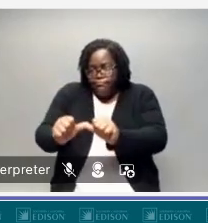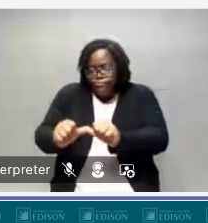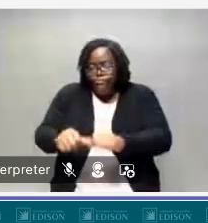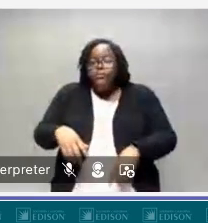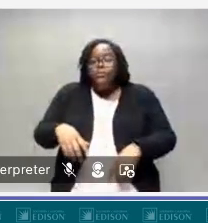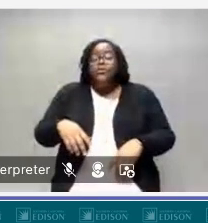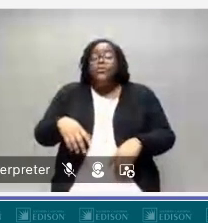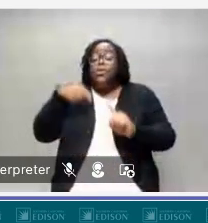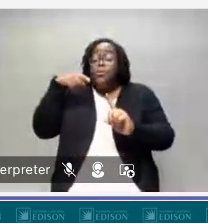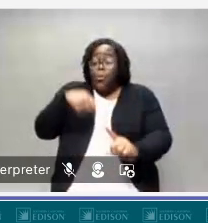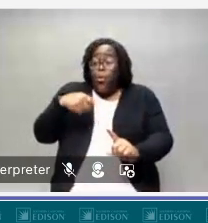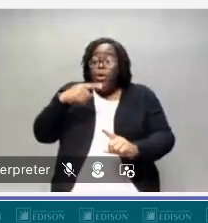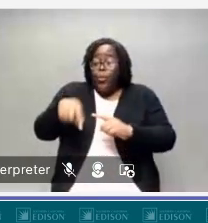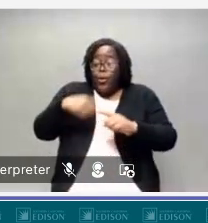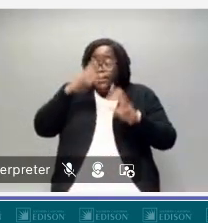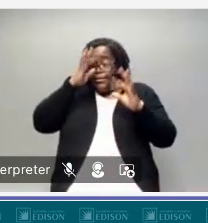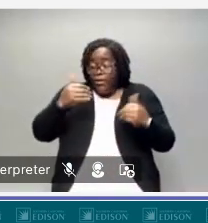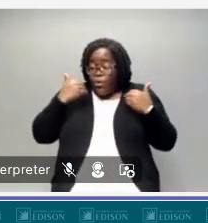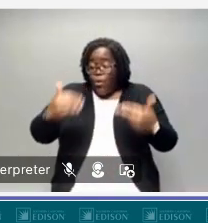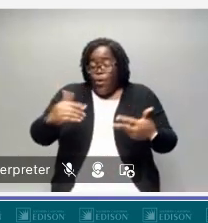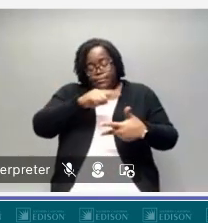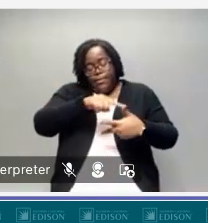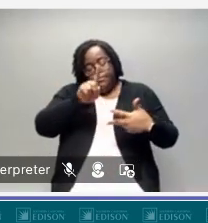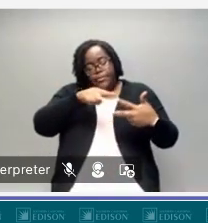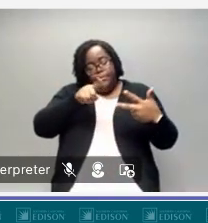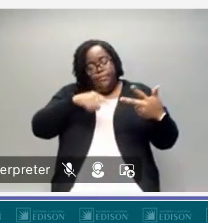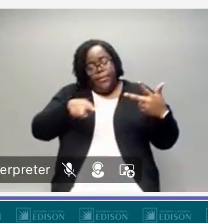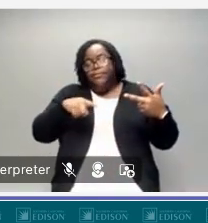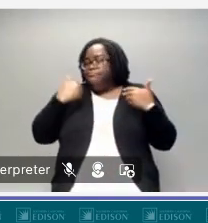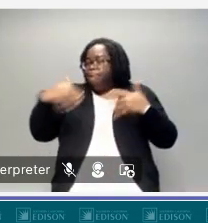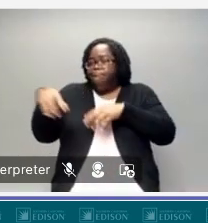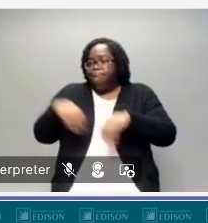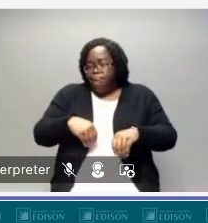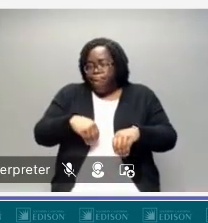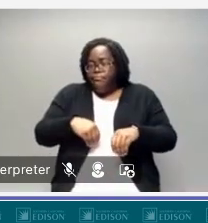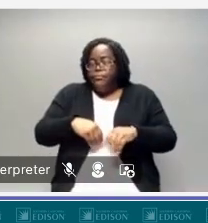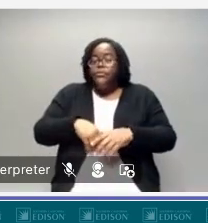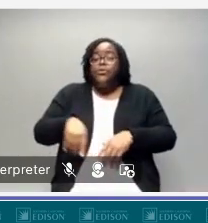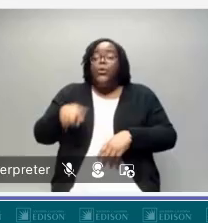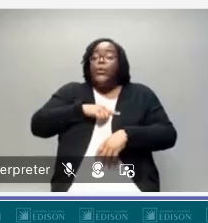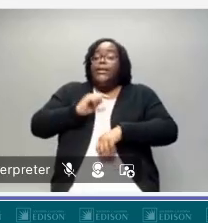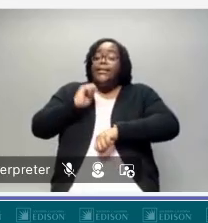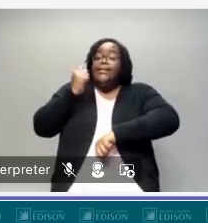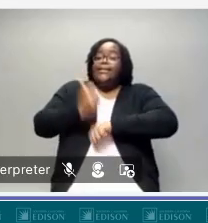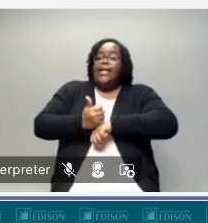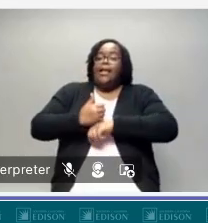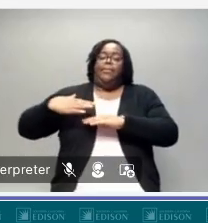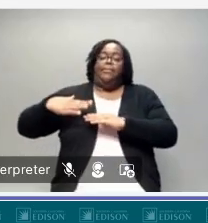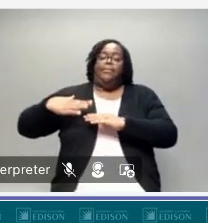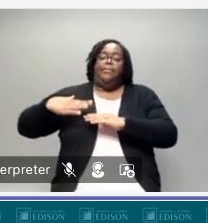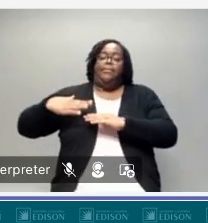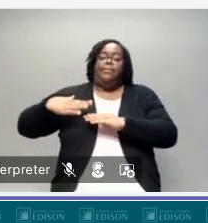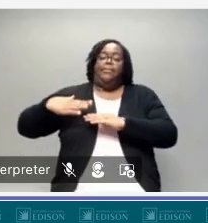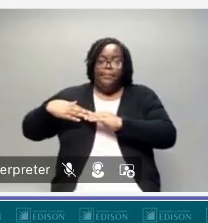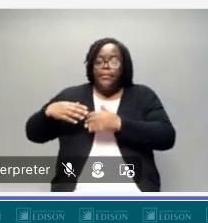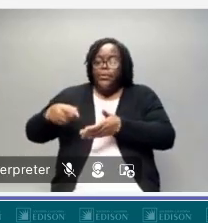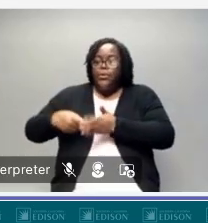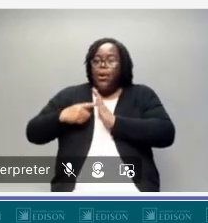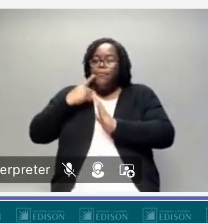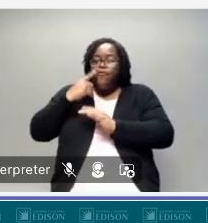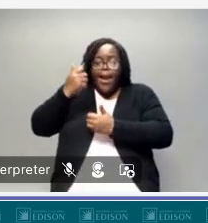We establish a baseline criteria for every circuit or sometimes circuit segment in our